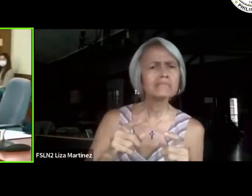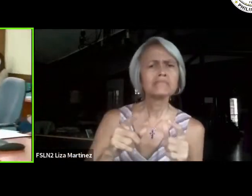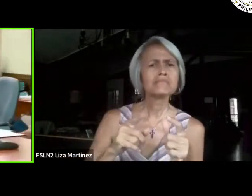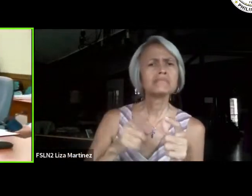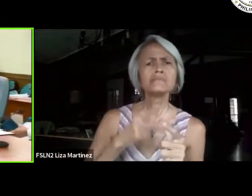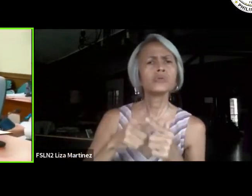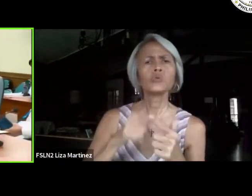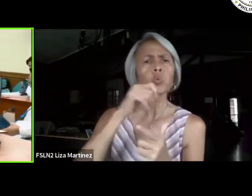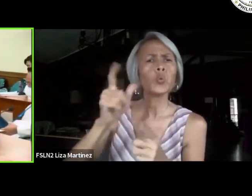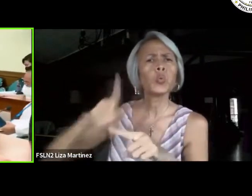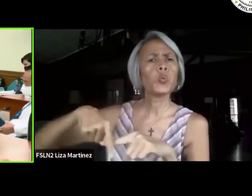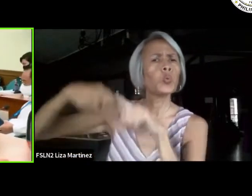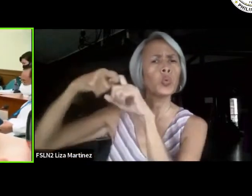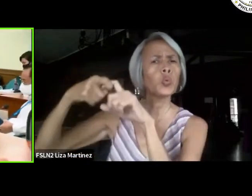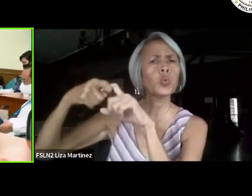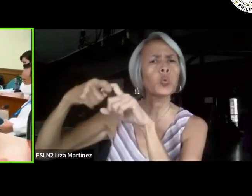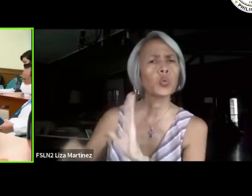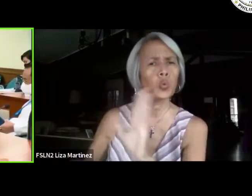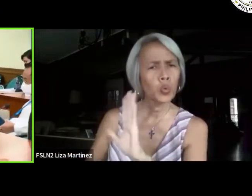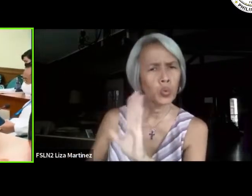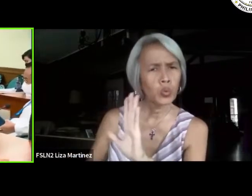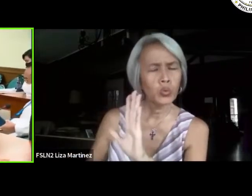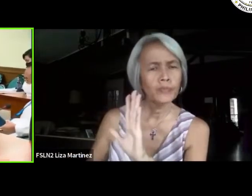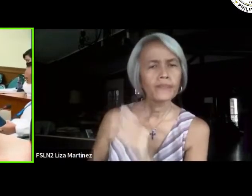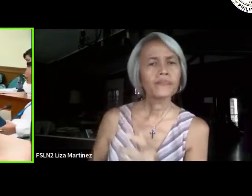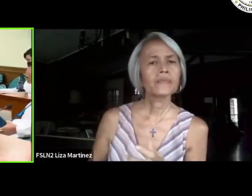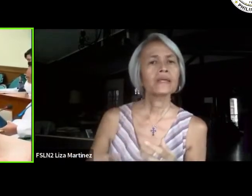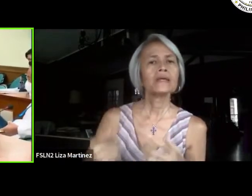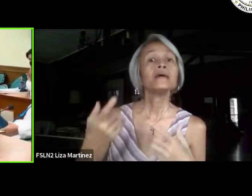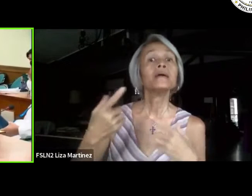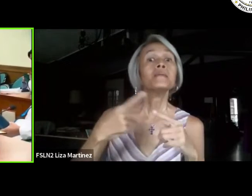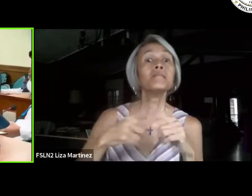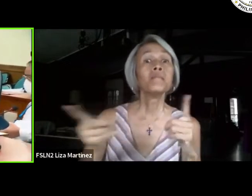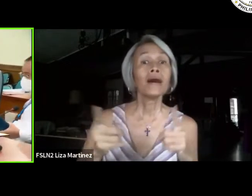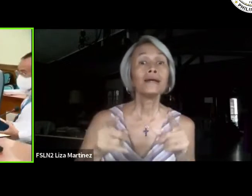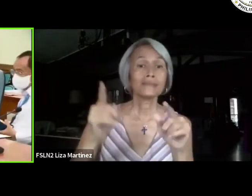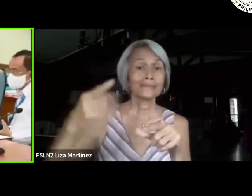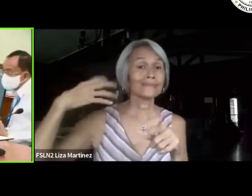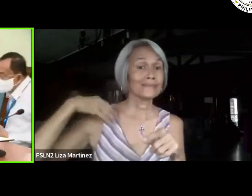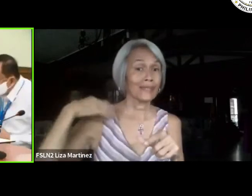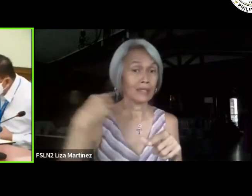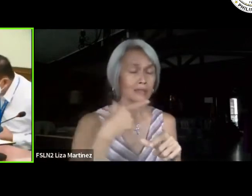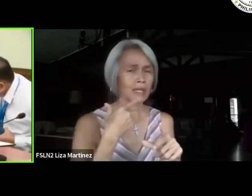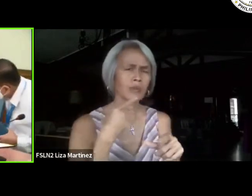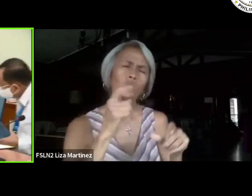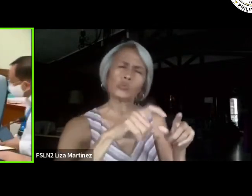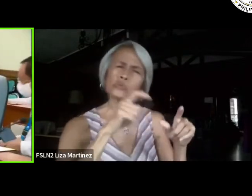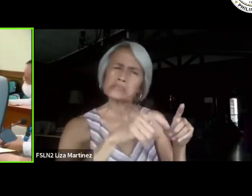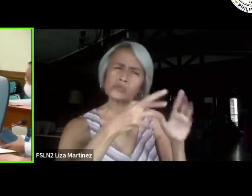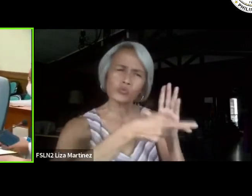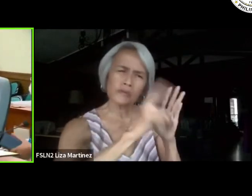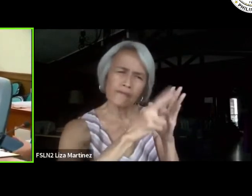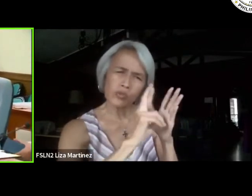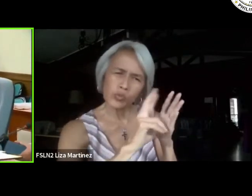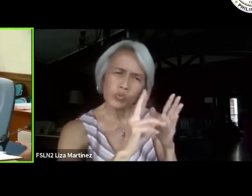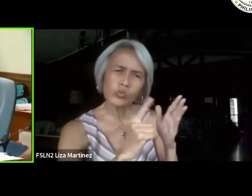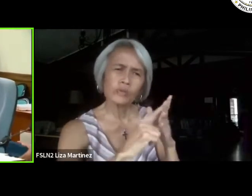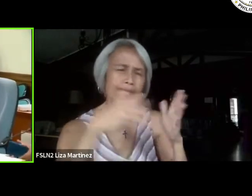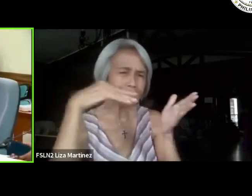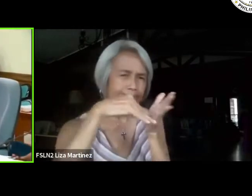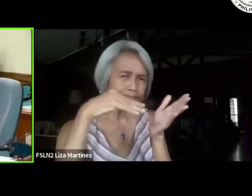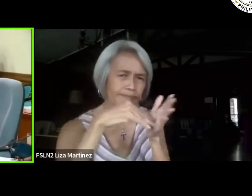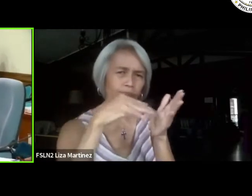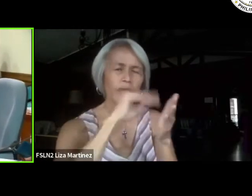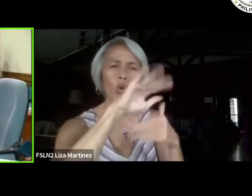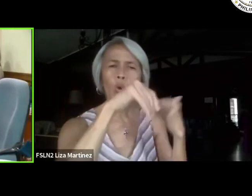itong issue na to, we have to, again, still review and study all position papers submitted to us. We still